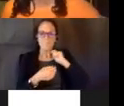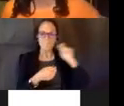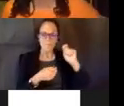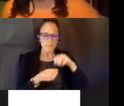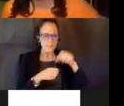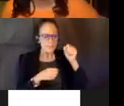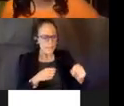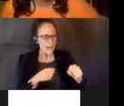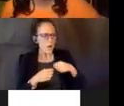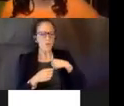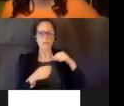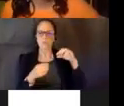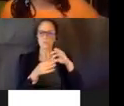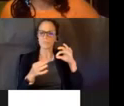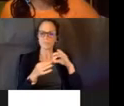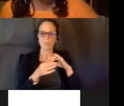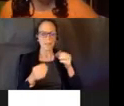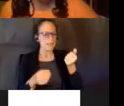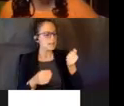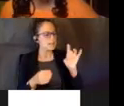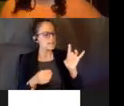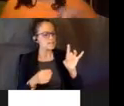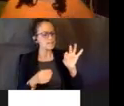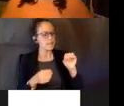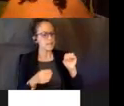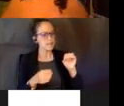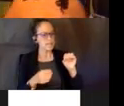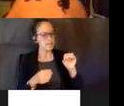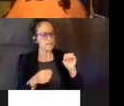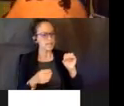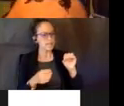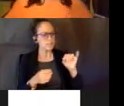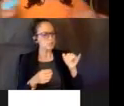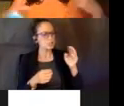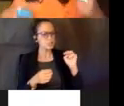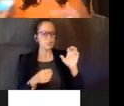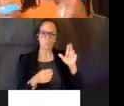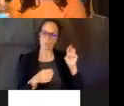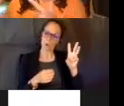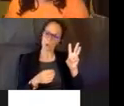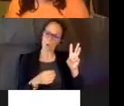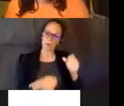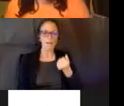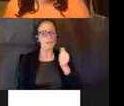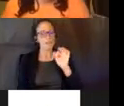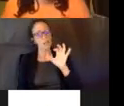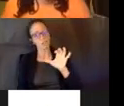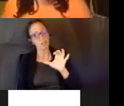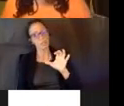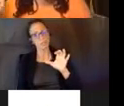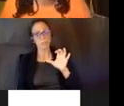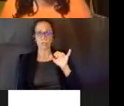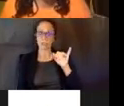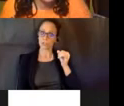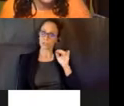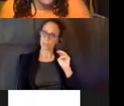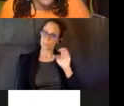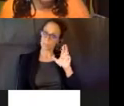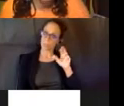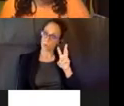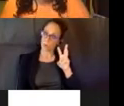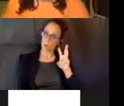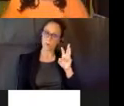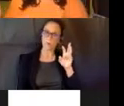Jim Crow was the man. 1900, Jim Crow was the man. 1910, Jim Crow was the man. And I kept going until 1940 when she passed away and Jim Crow was still the